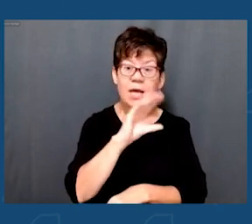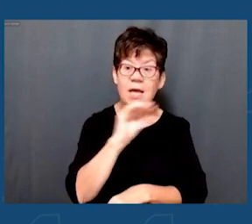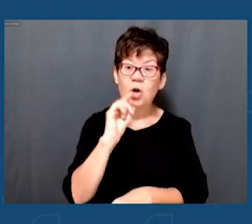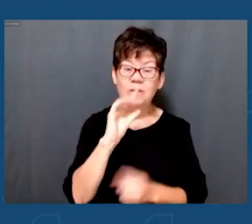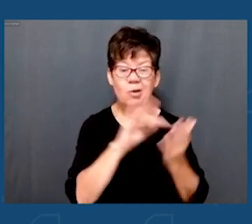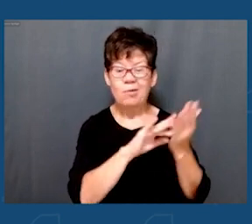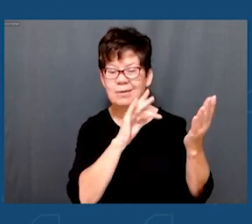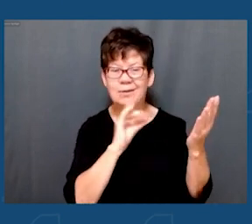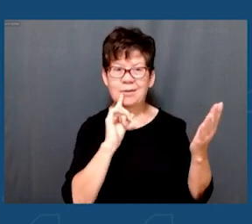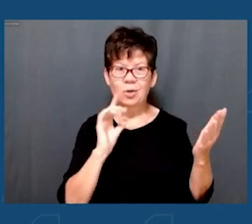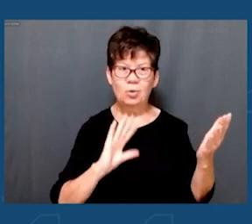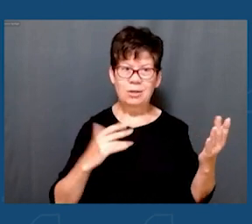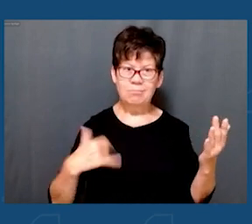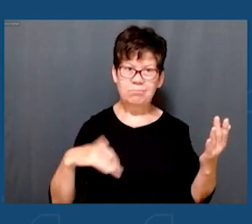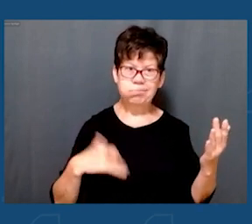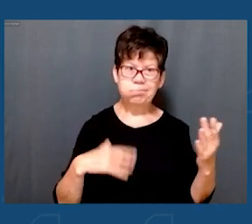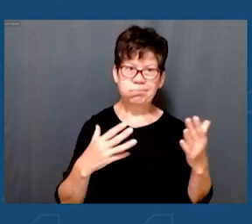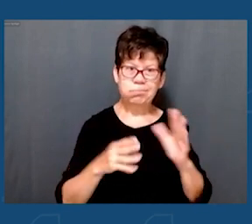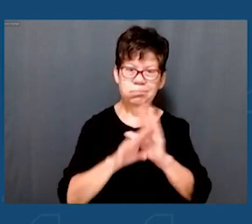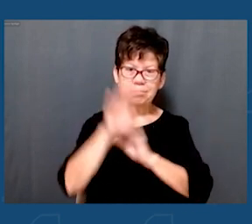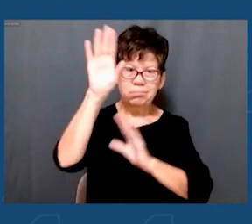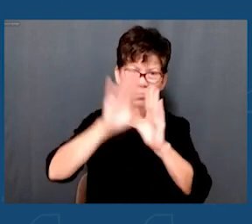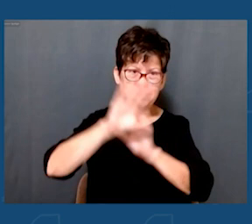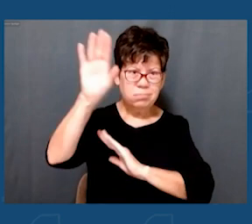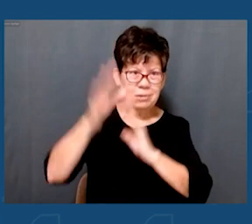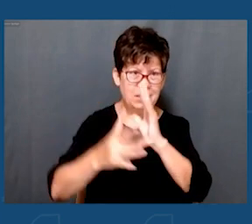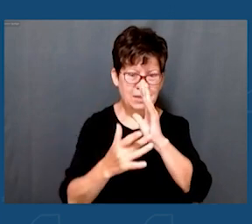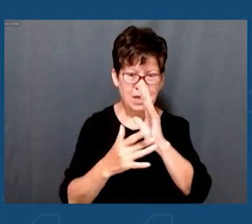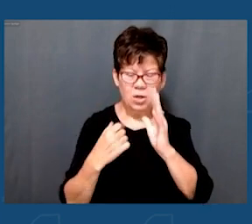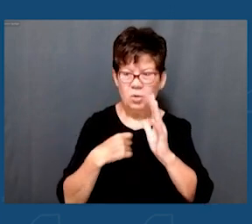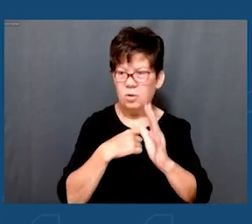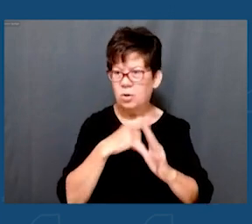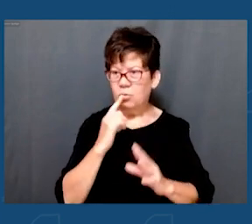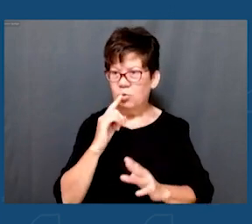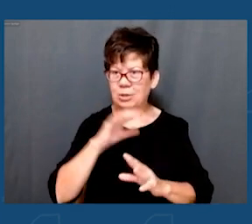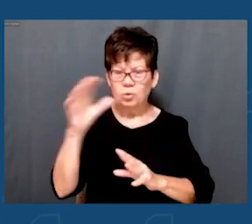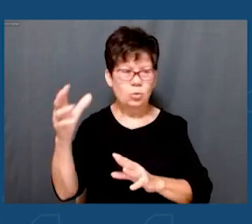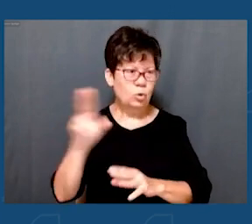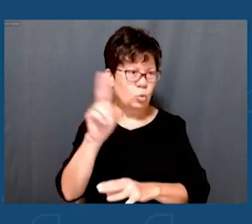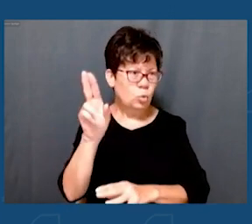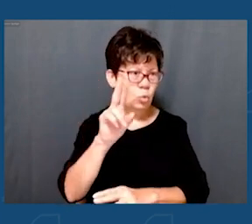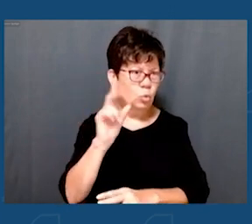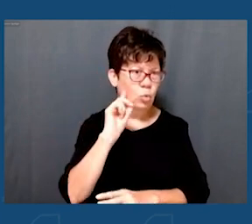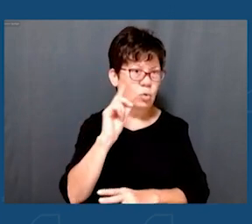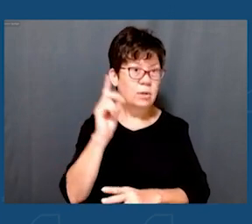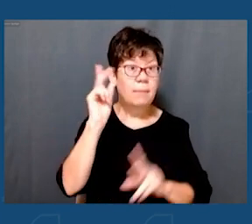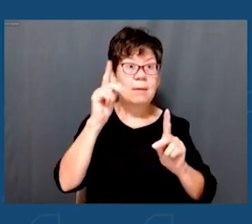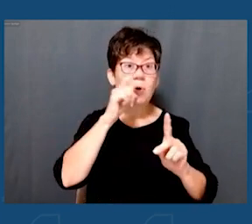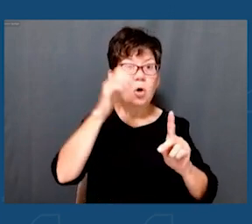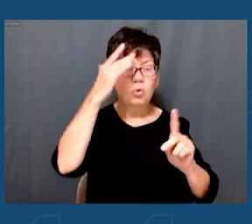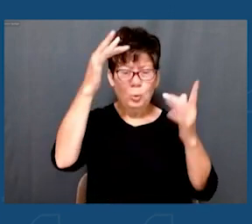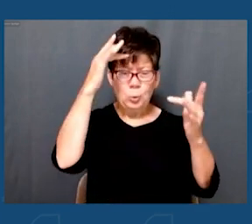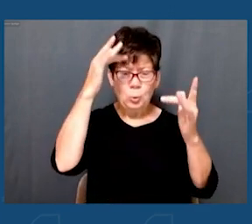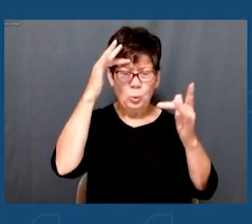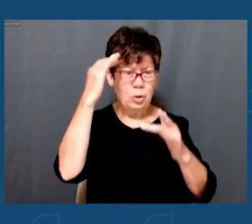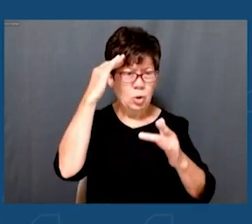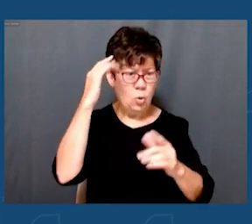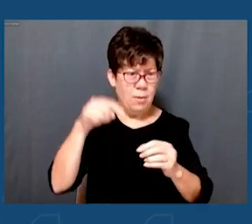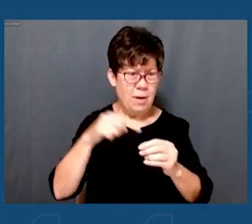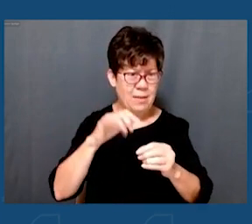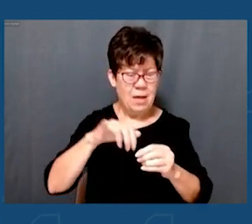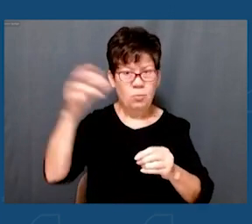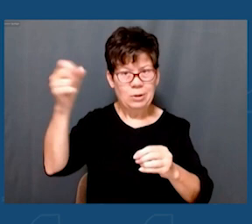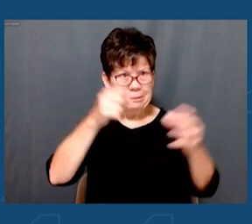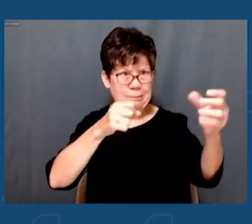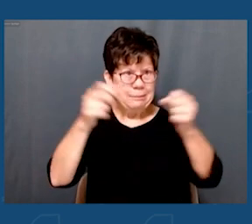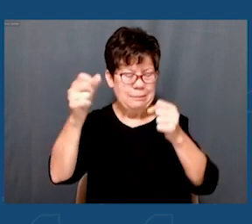technology that we can, gathering the best minds in law enforcement and public policy, and also doing something that's critically important,